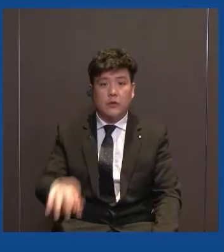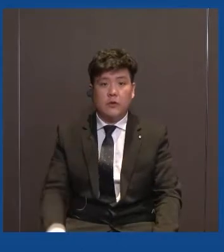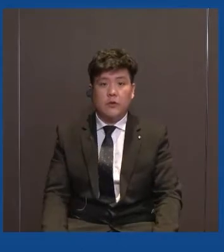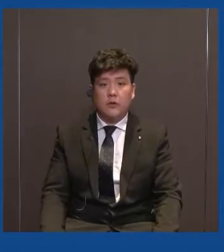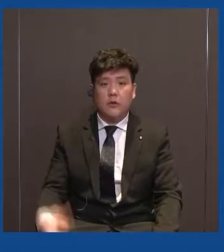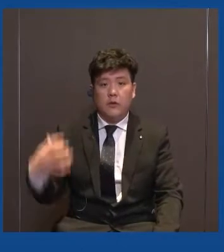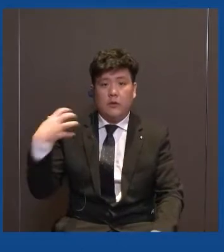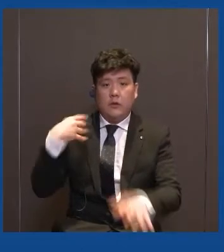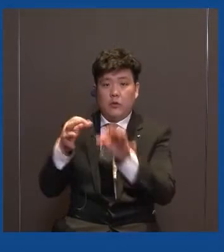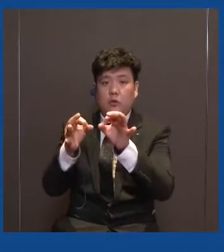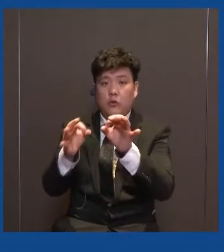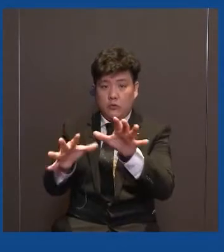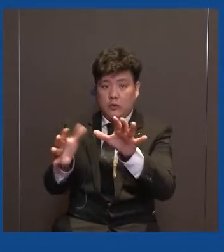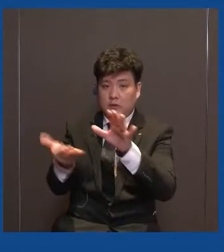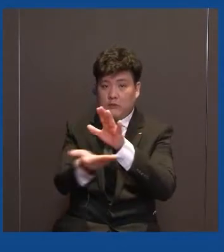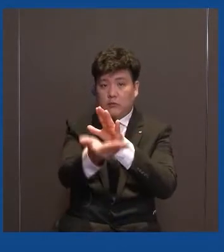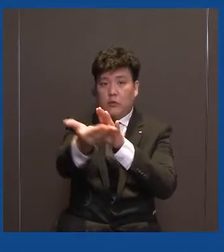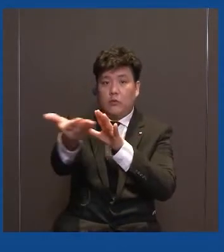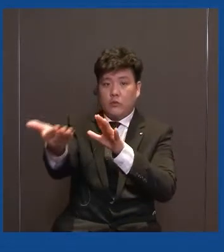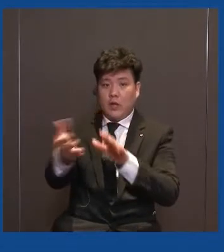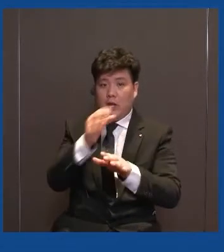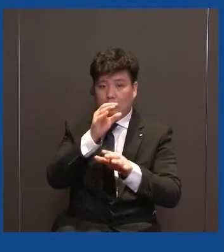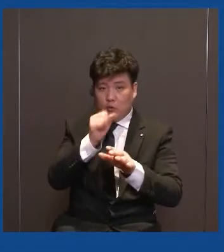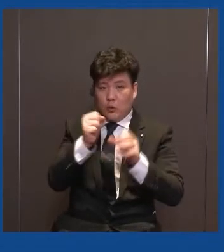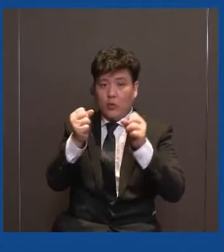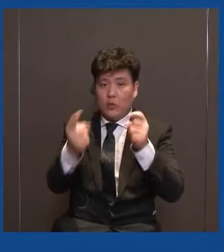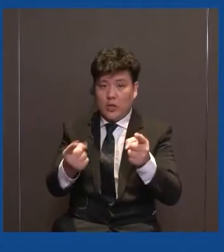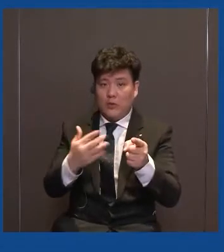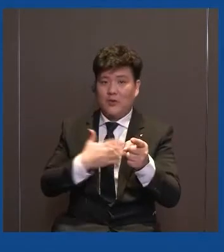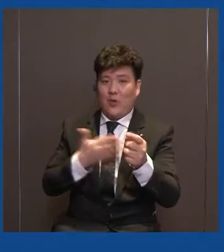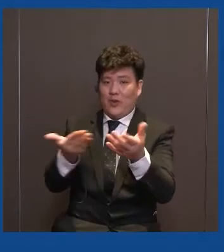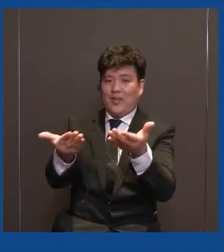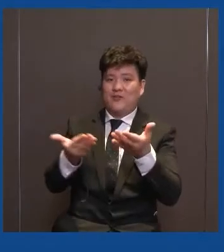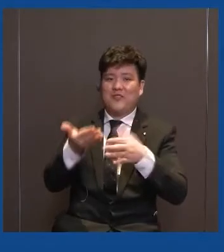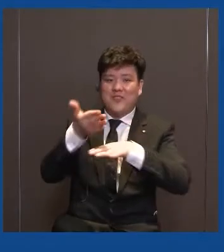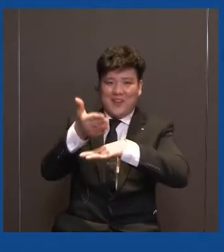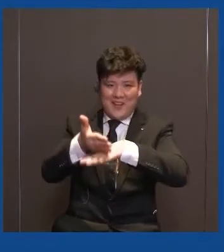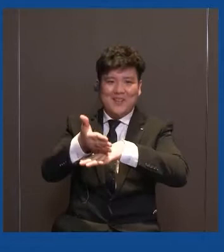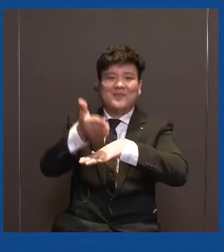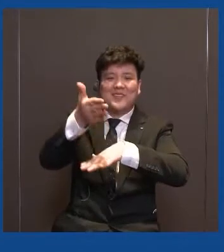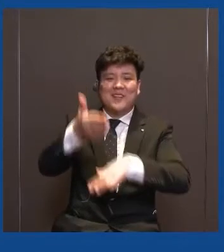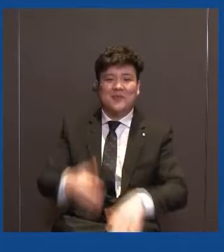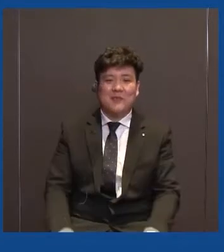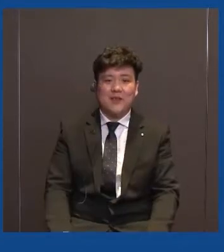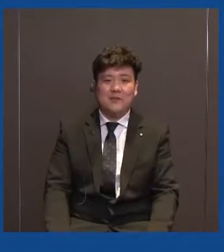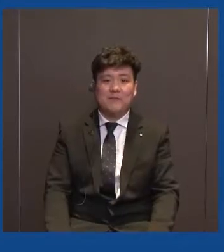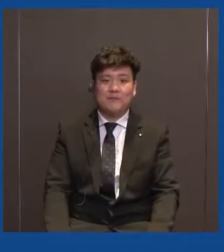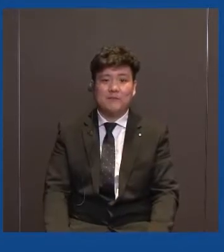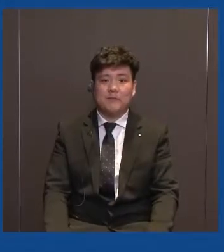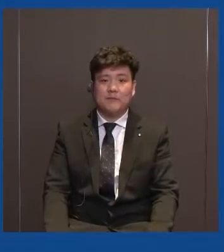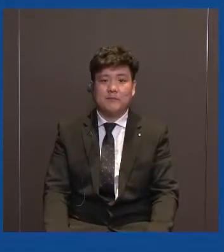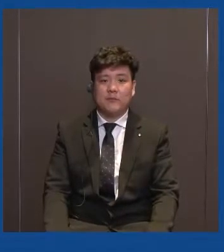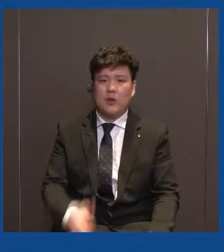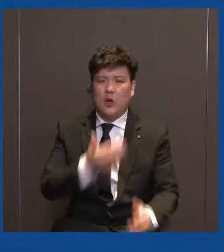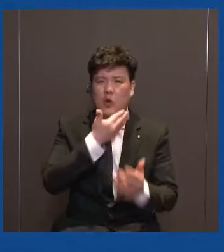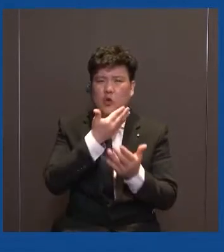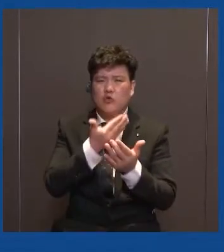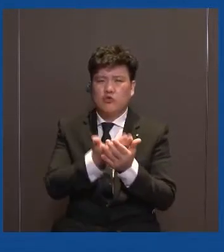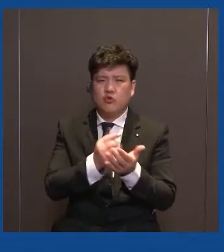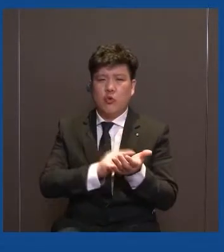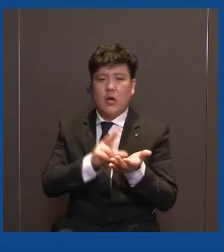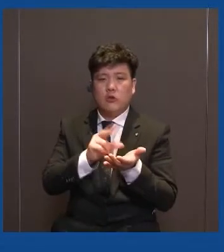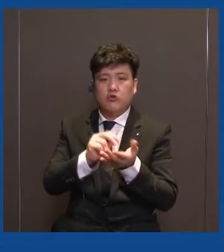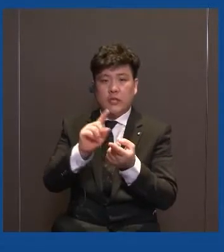this opportunity on this very important topic. I work as a health counselor at the Embassy